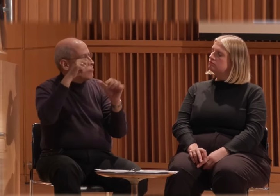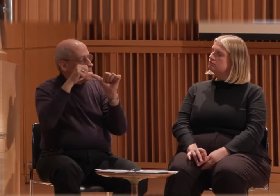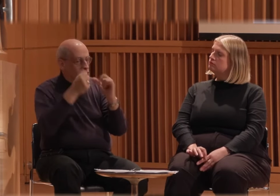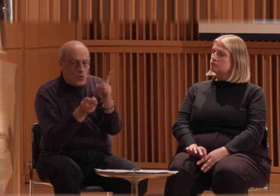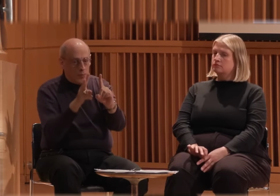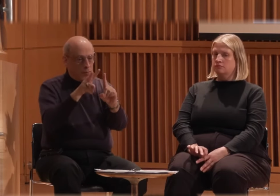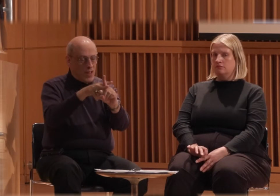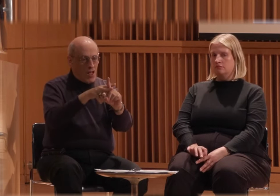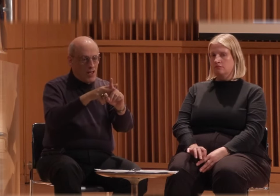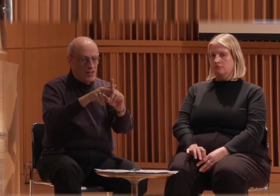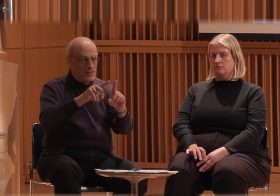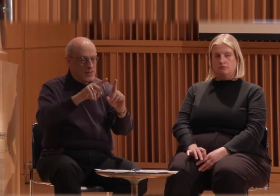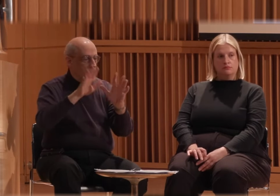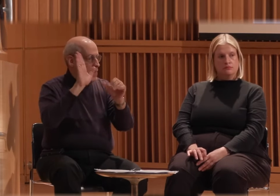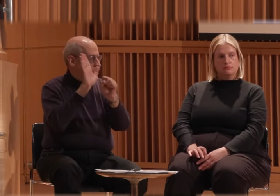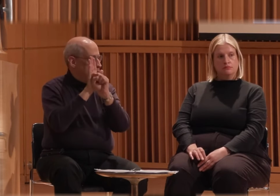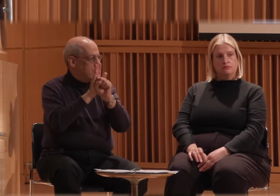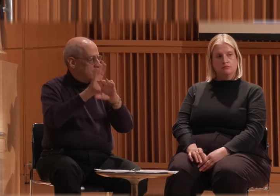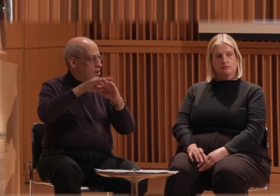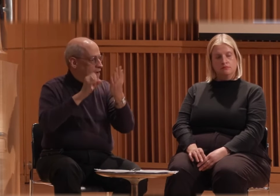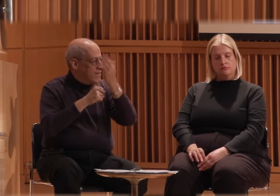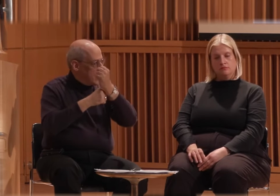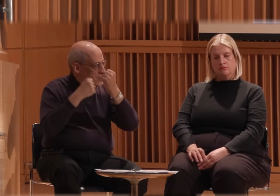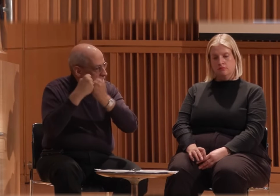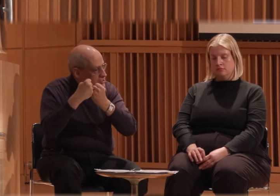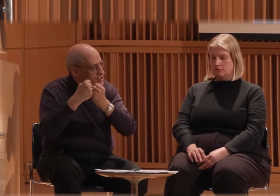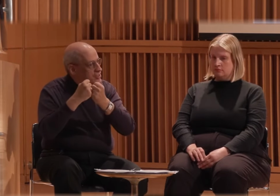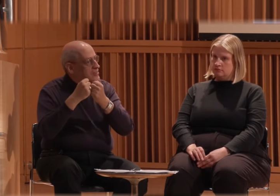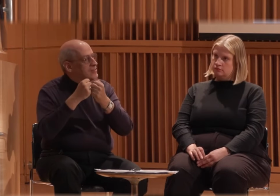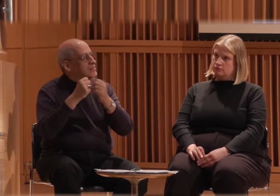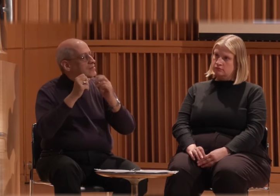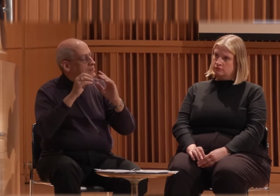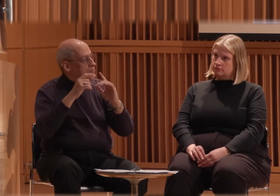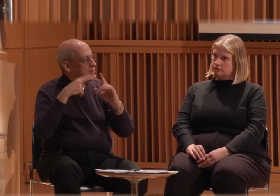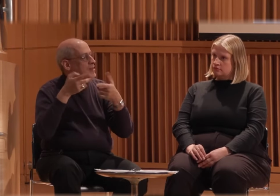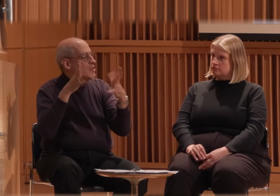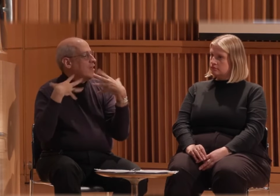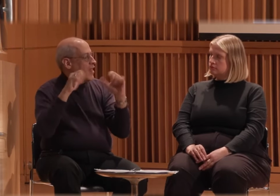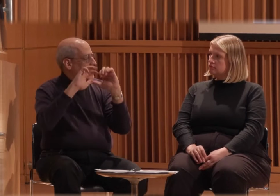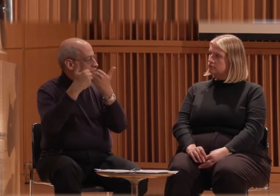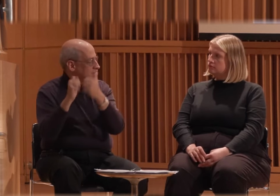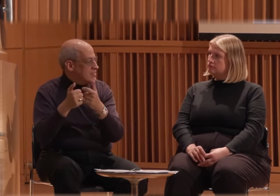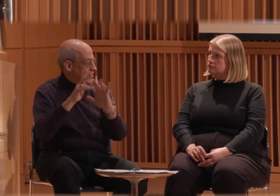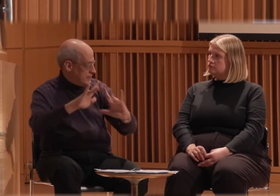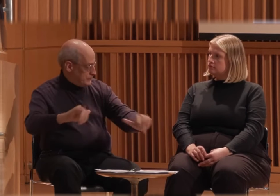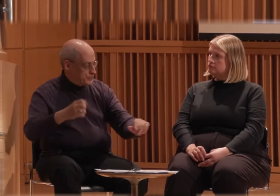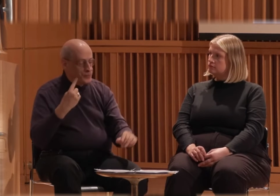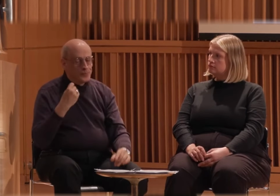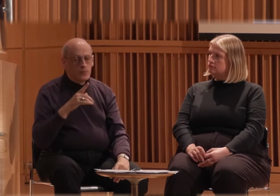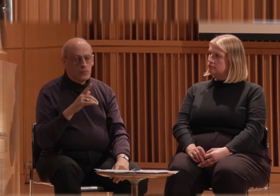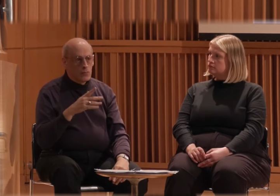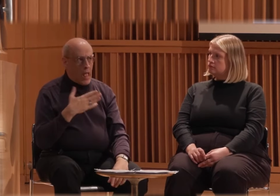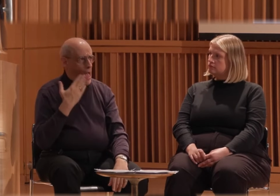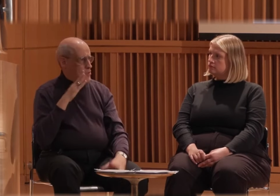applying the sorts of pressure on foundations and public health agencies and so forth. I